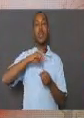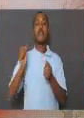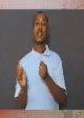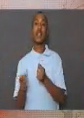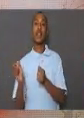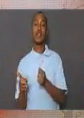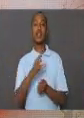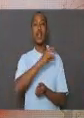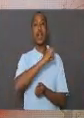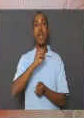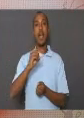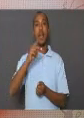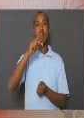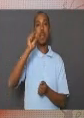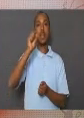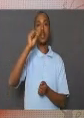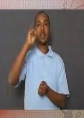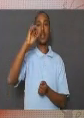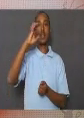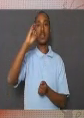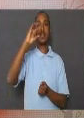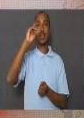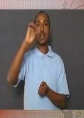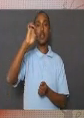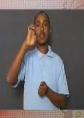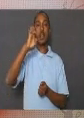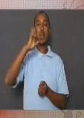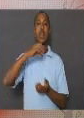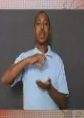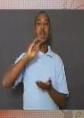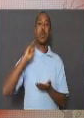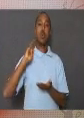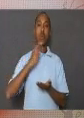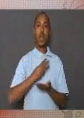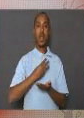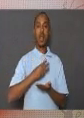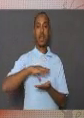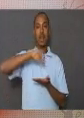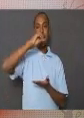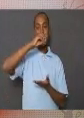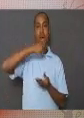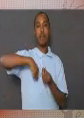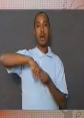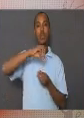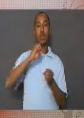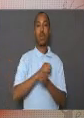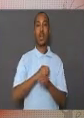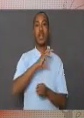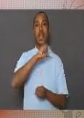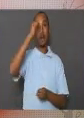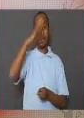In this lesson, we learned about fertilizers and pesticides. We learned